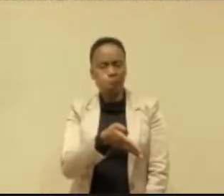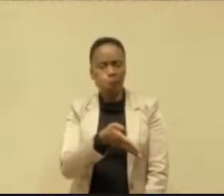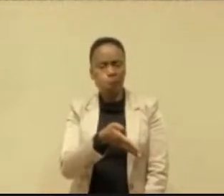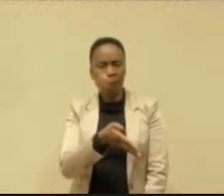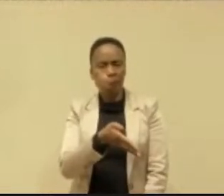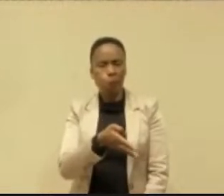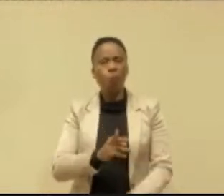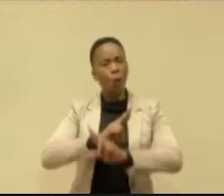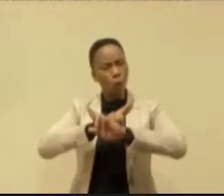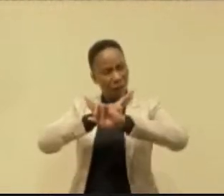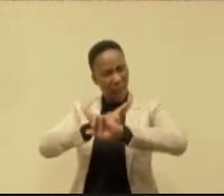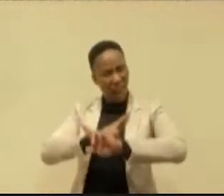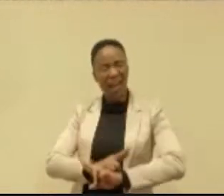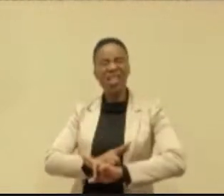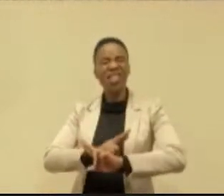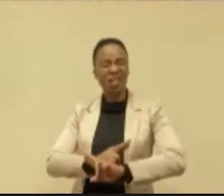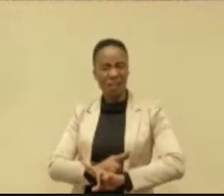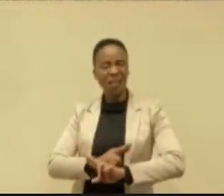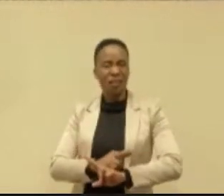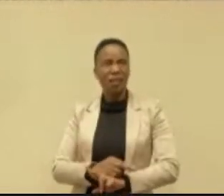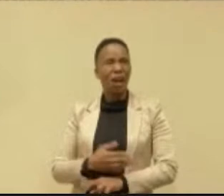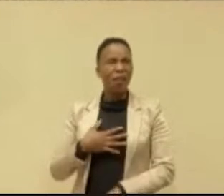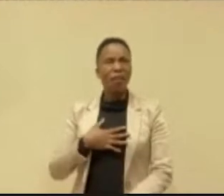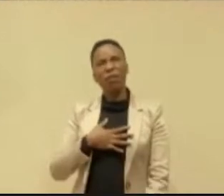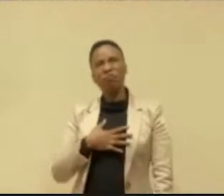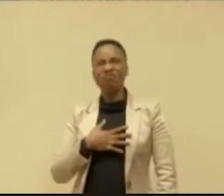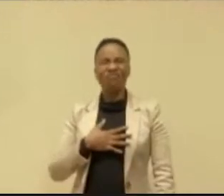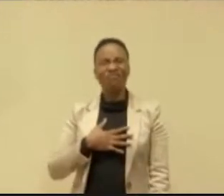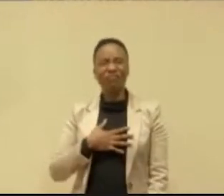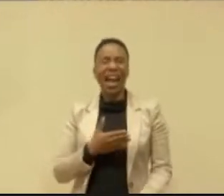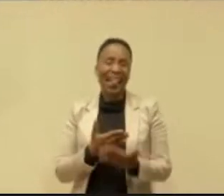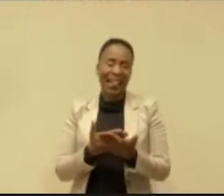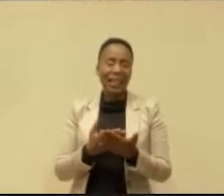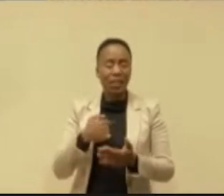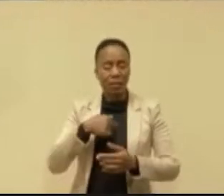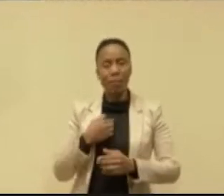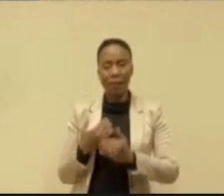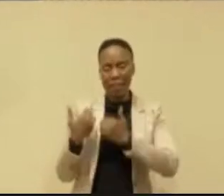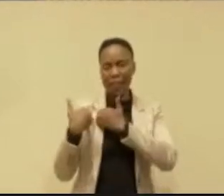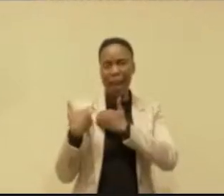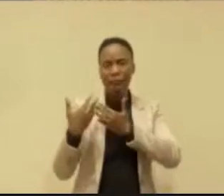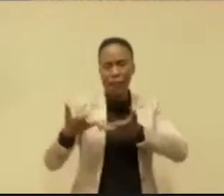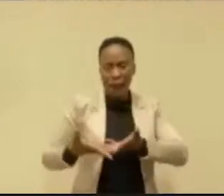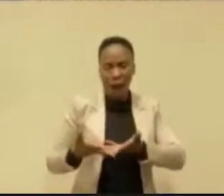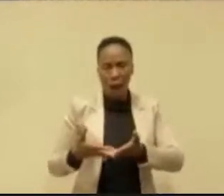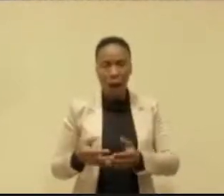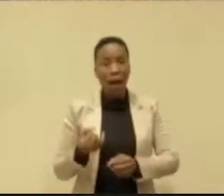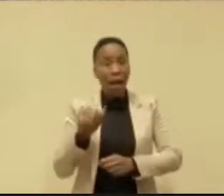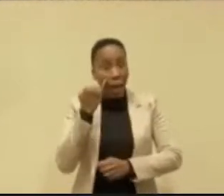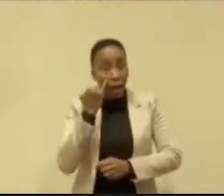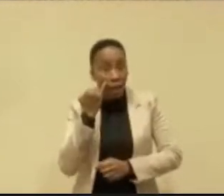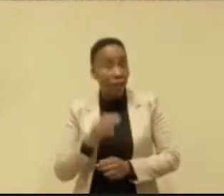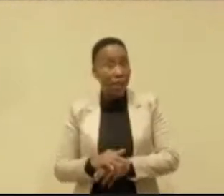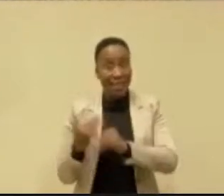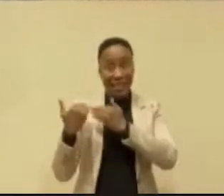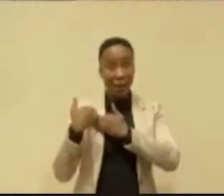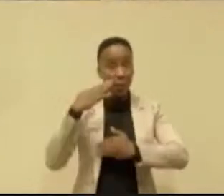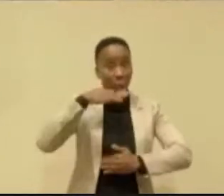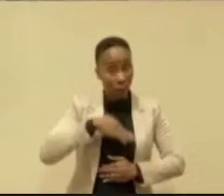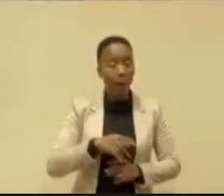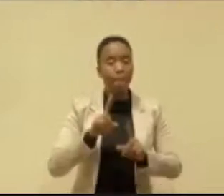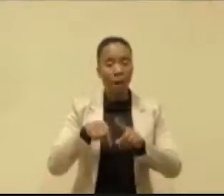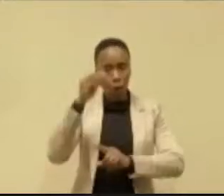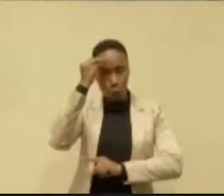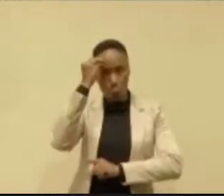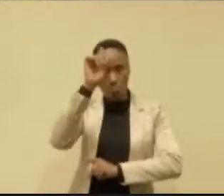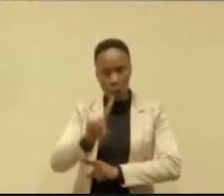you relax and think that at least i am safe here and if you are not safe you must know that you